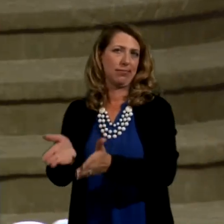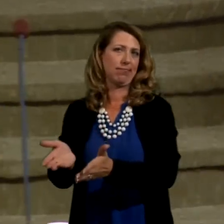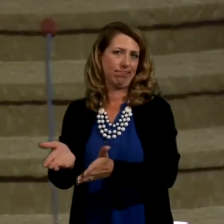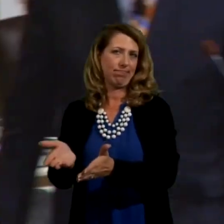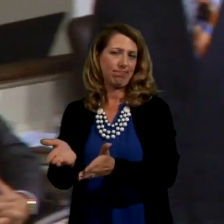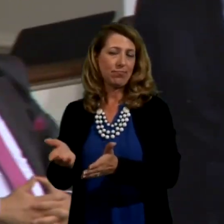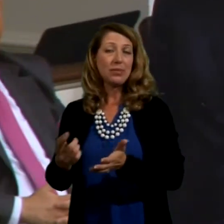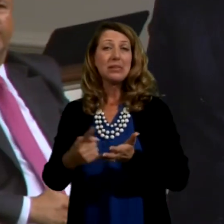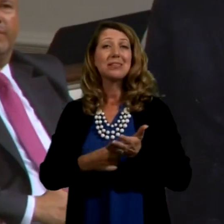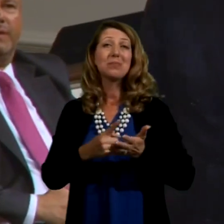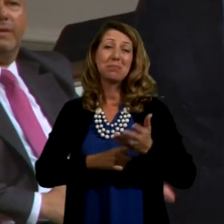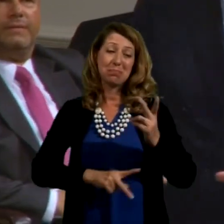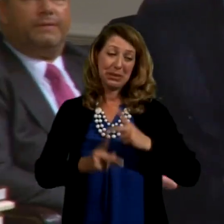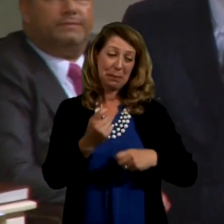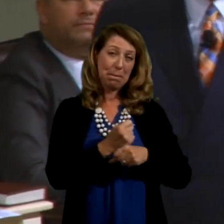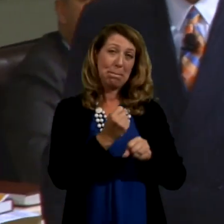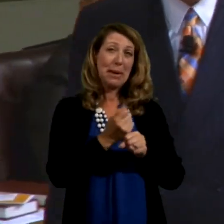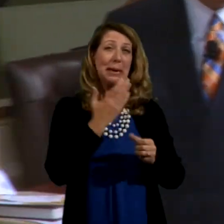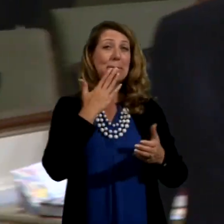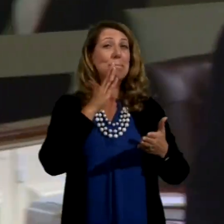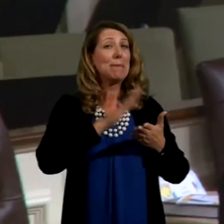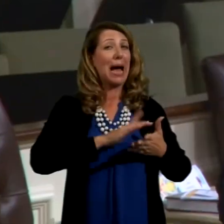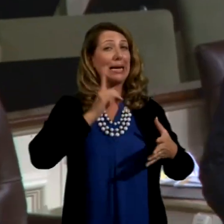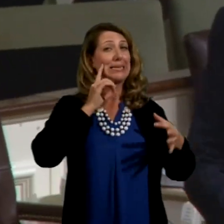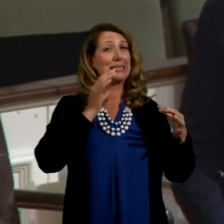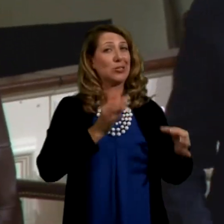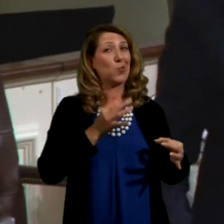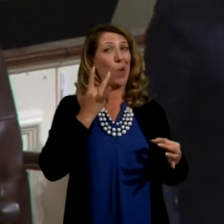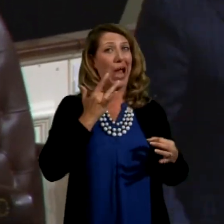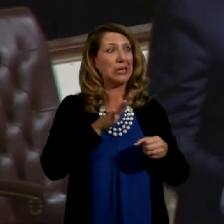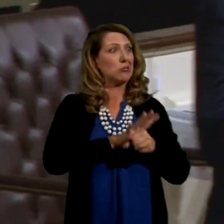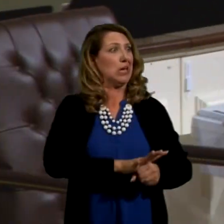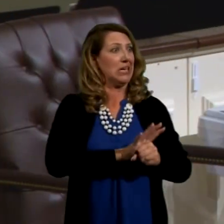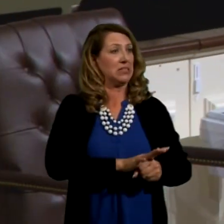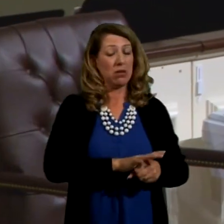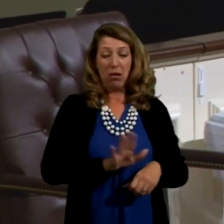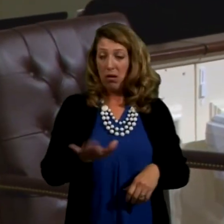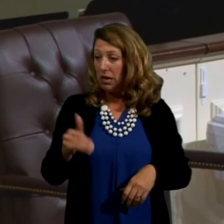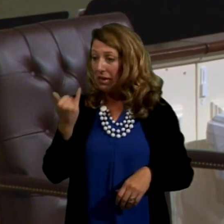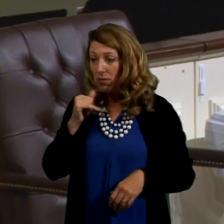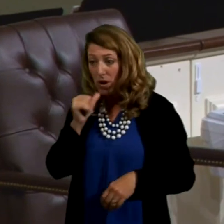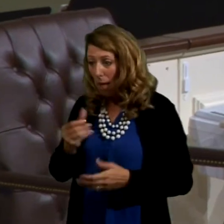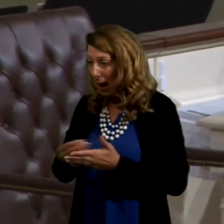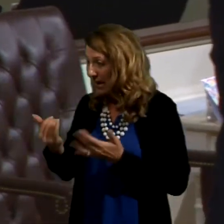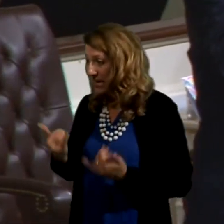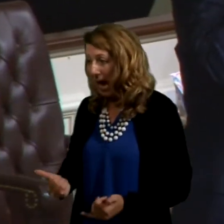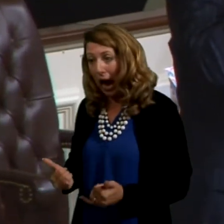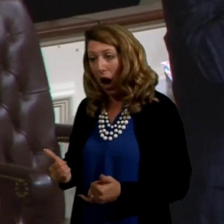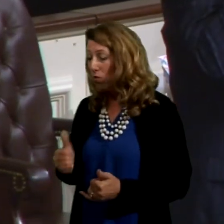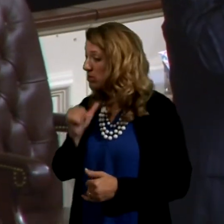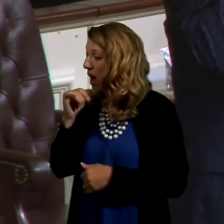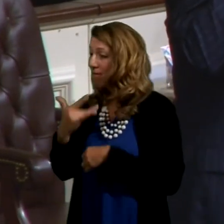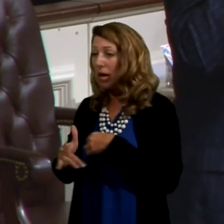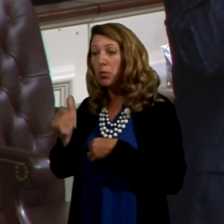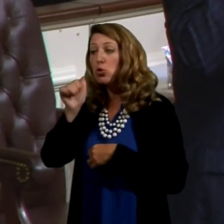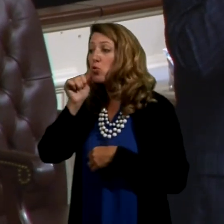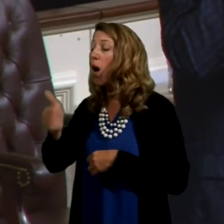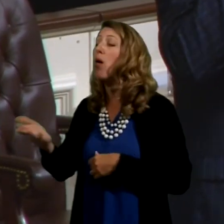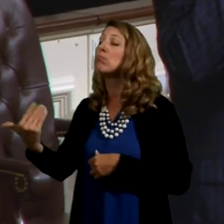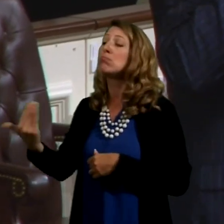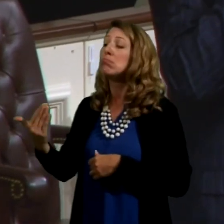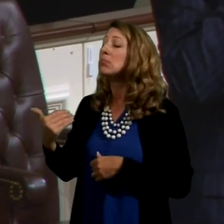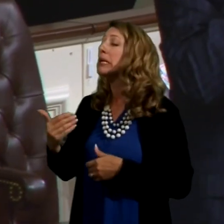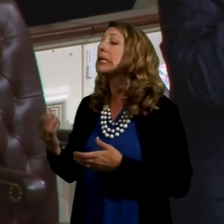every once in a while, people make bad decisions under pressure. Sometimes I'll get on the phone with someone and say, if you don't buy this now, it won't be available tomorrow. Sorry, you know, you got to do it now.